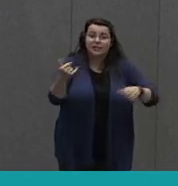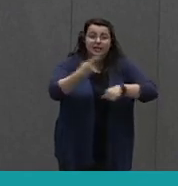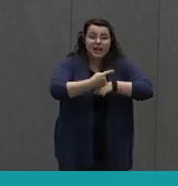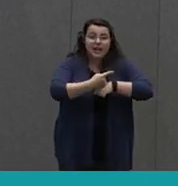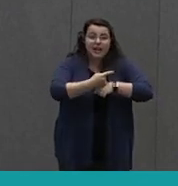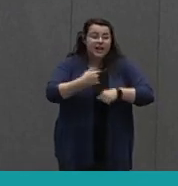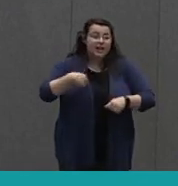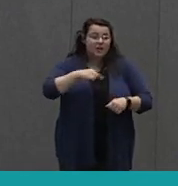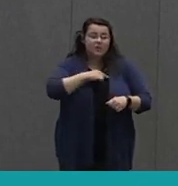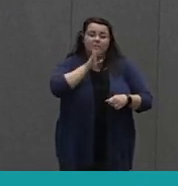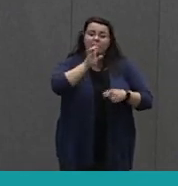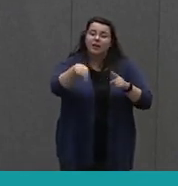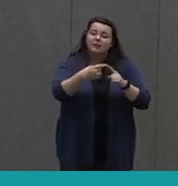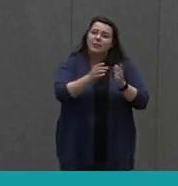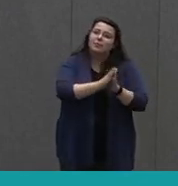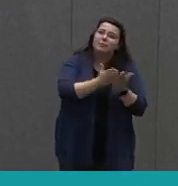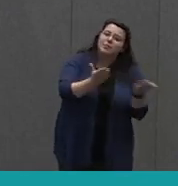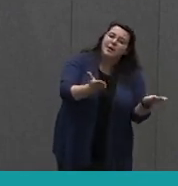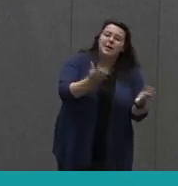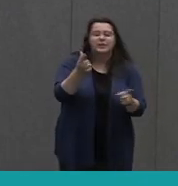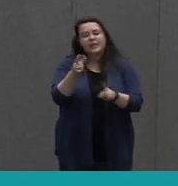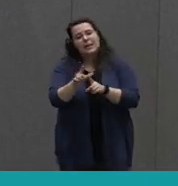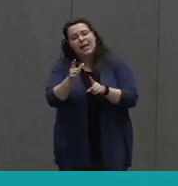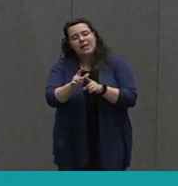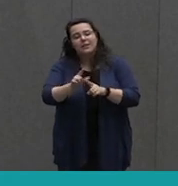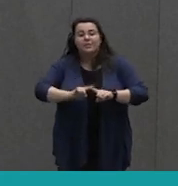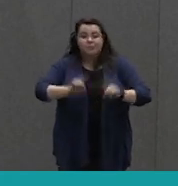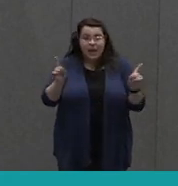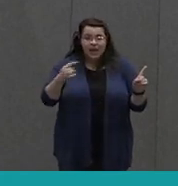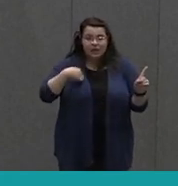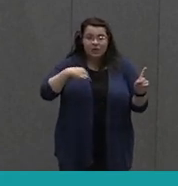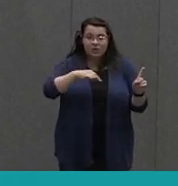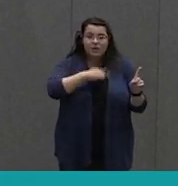wide. I also heard the word